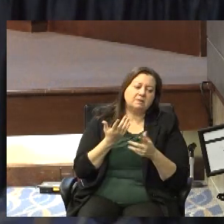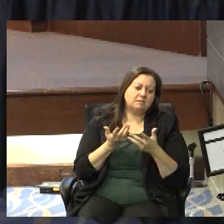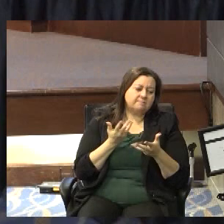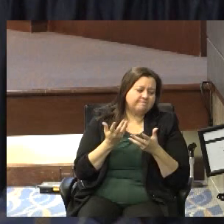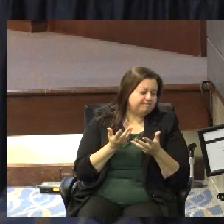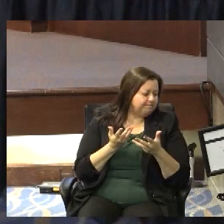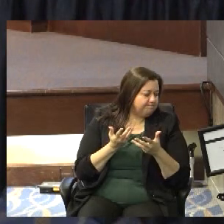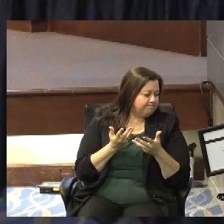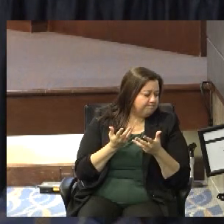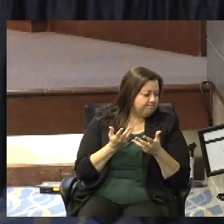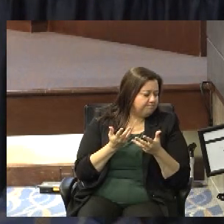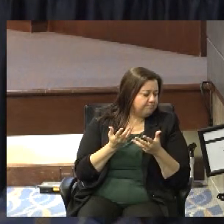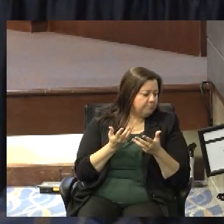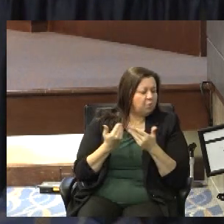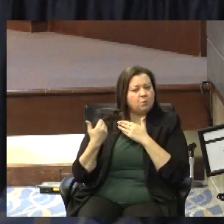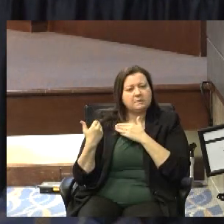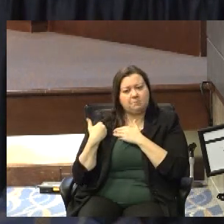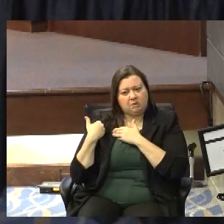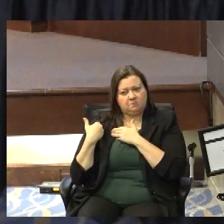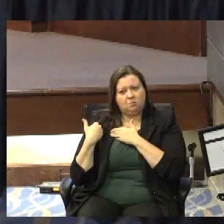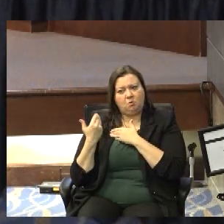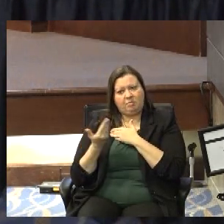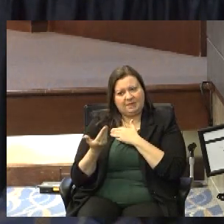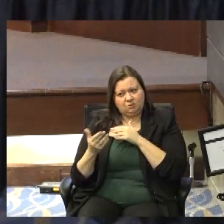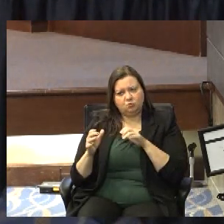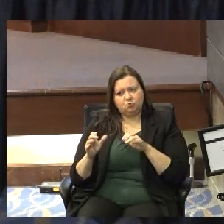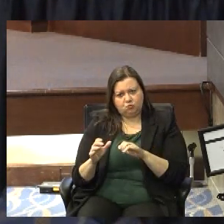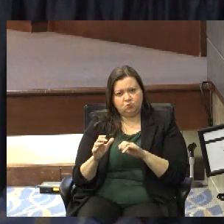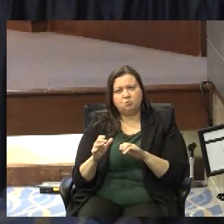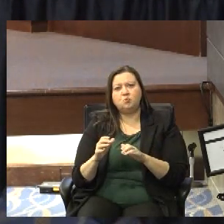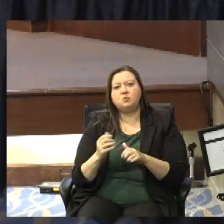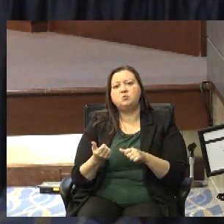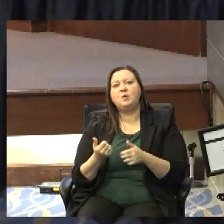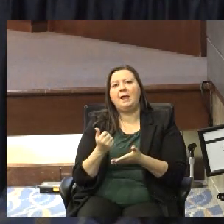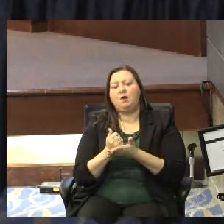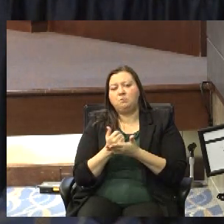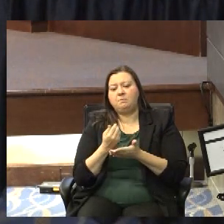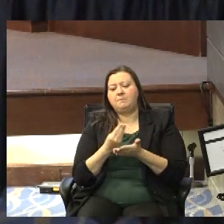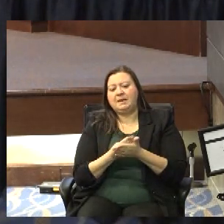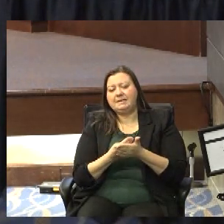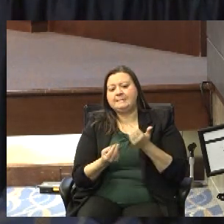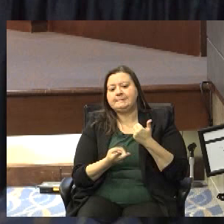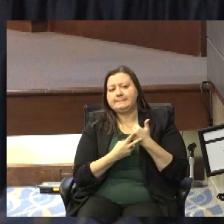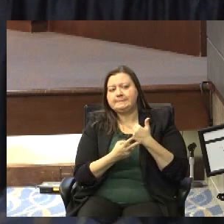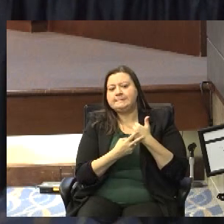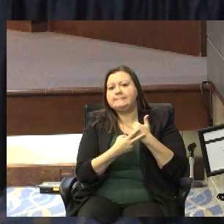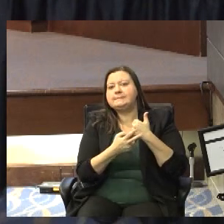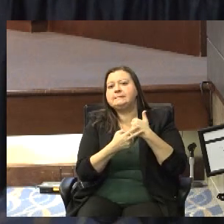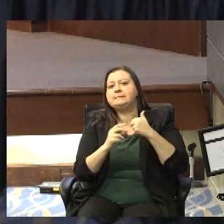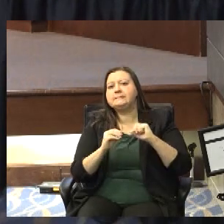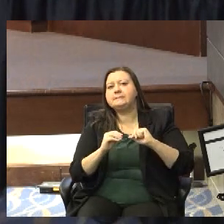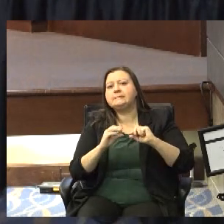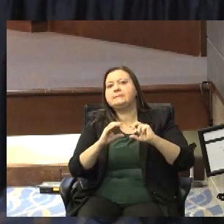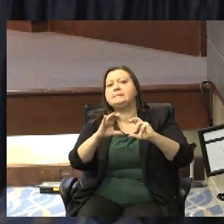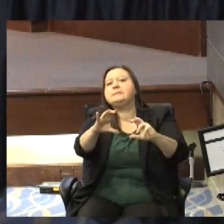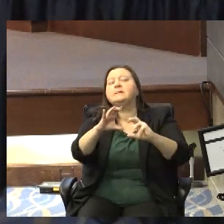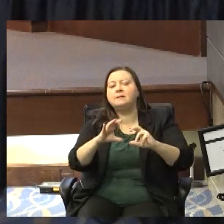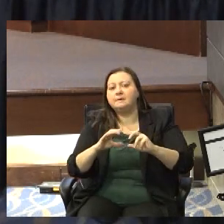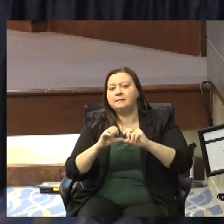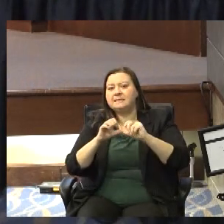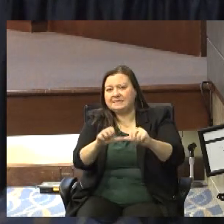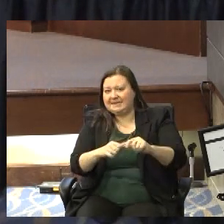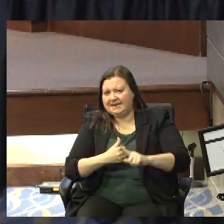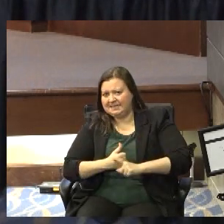It will feel like the responsible thing to do to create coverage requirements so that this can continue to sustain itself over